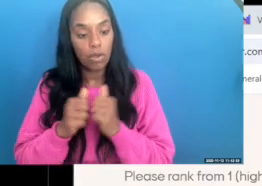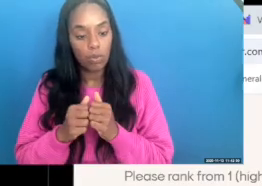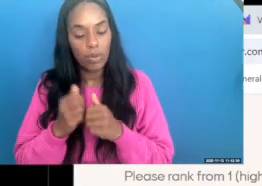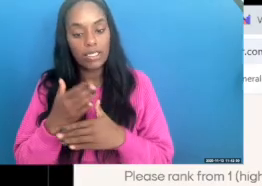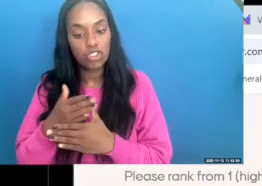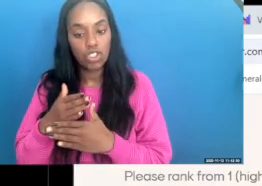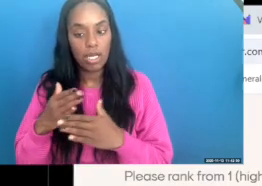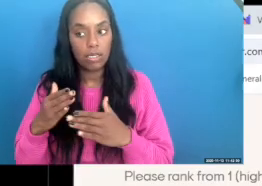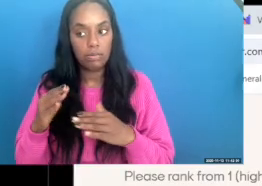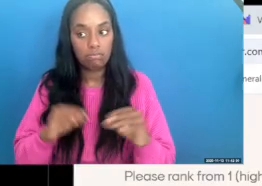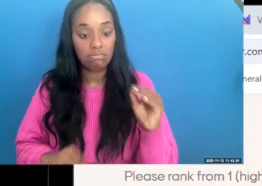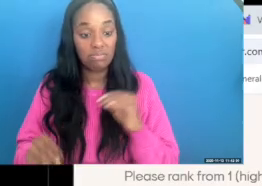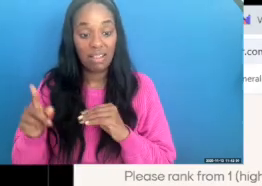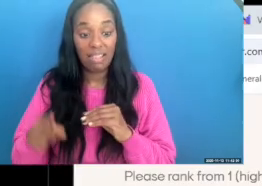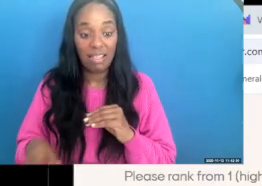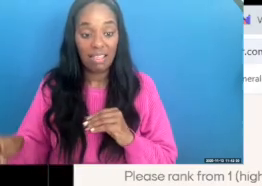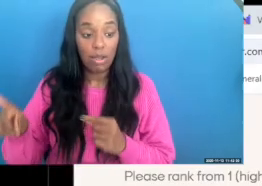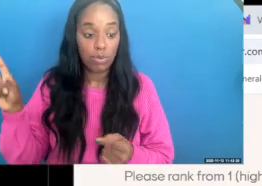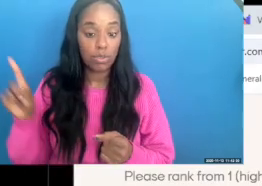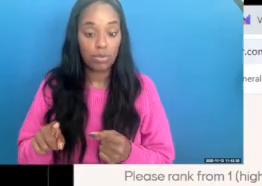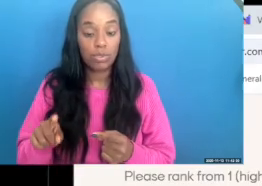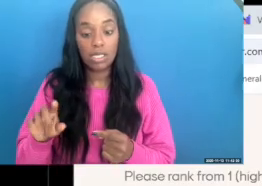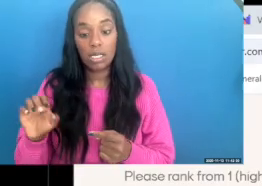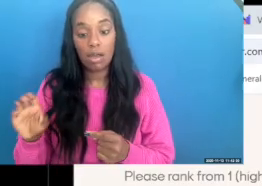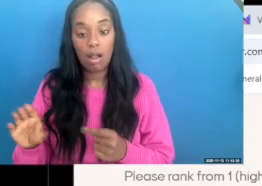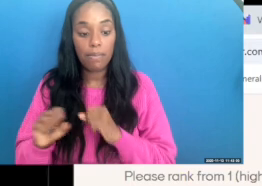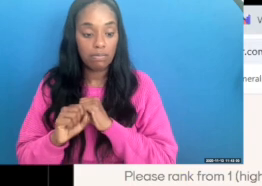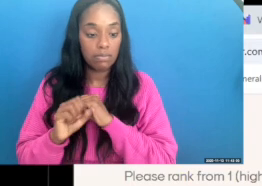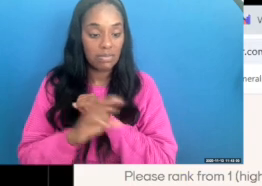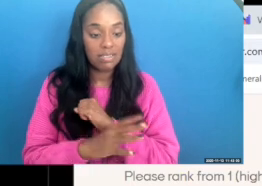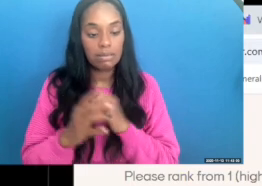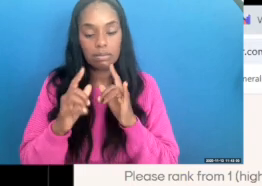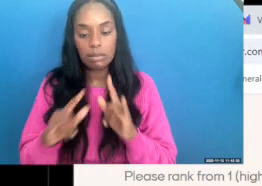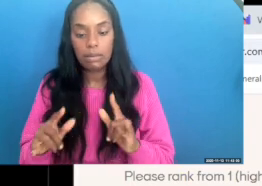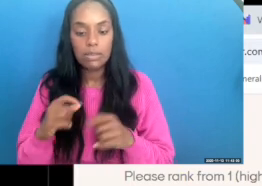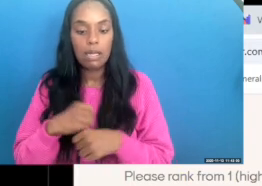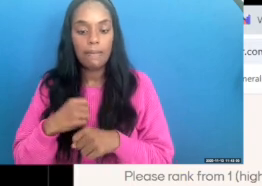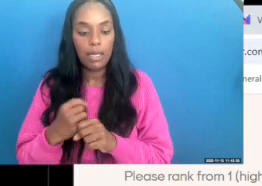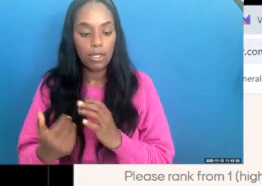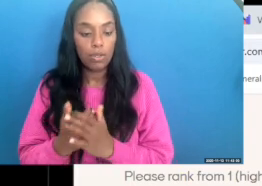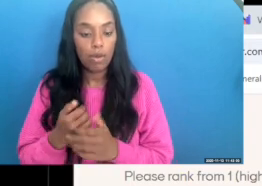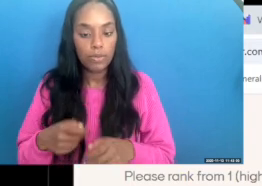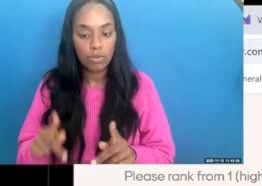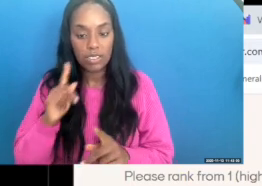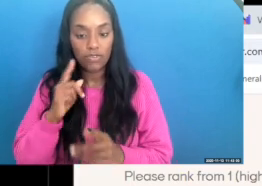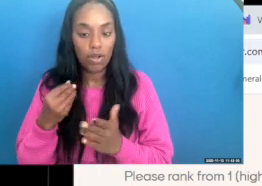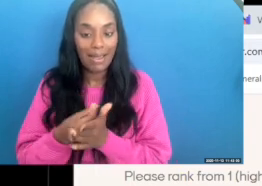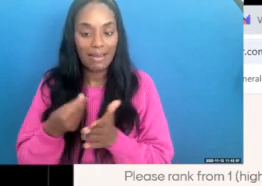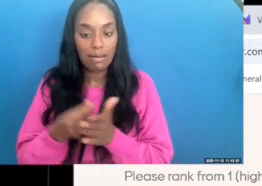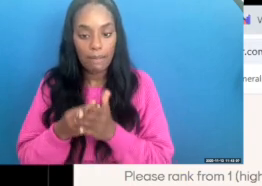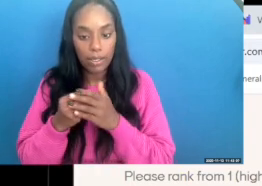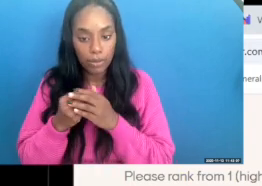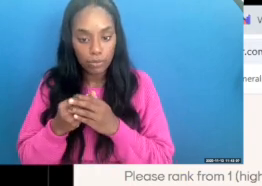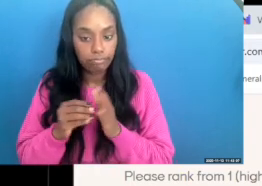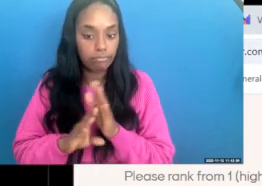transit. And it integrates clean technology into shared mobility. They're reducing carbon emissions